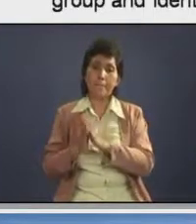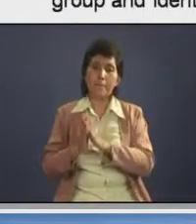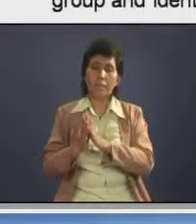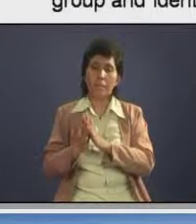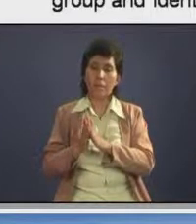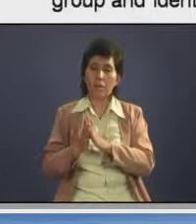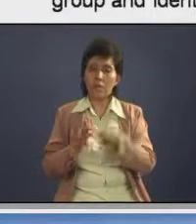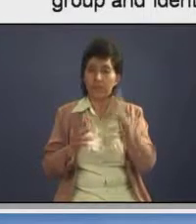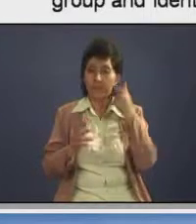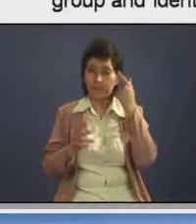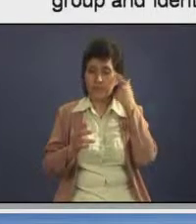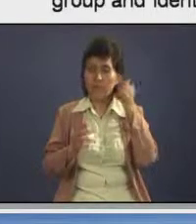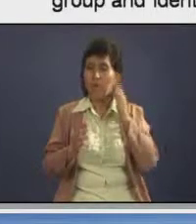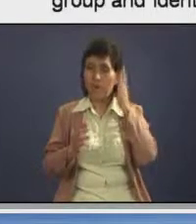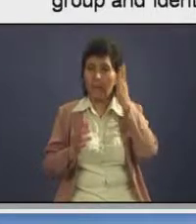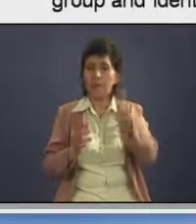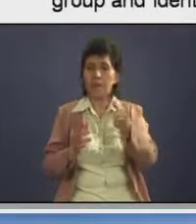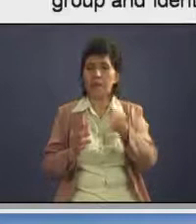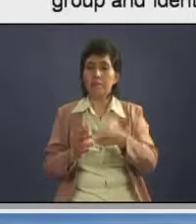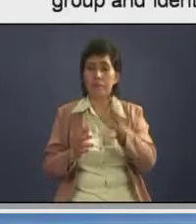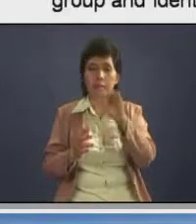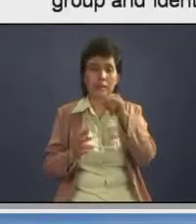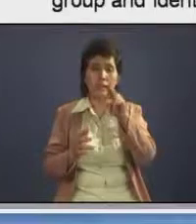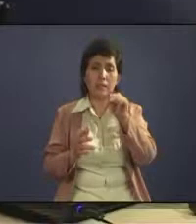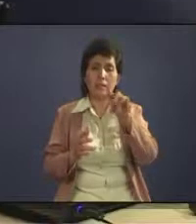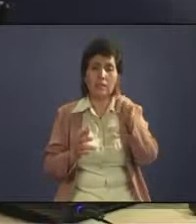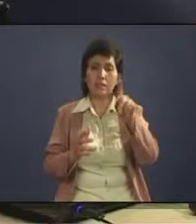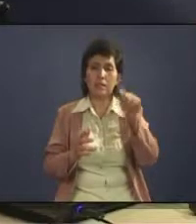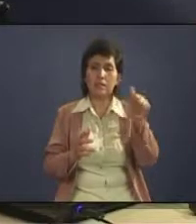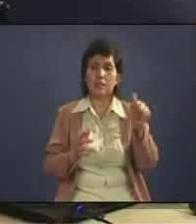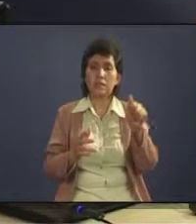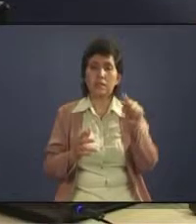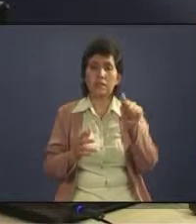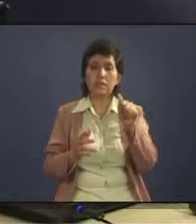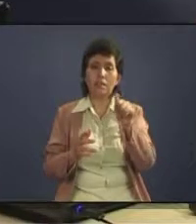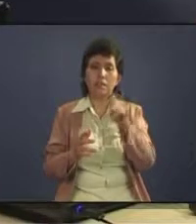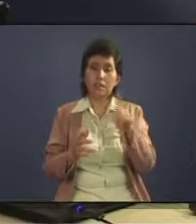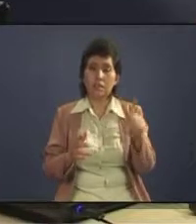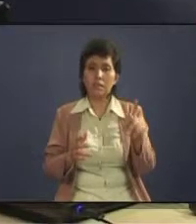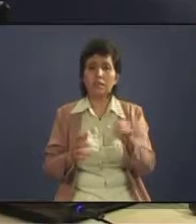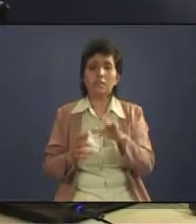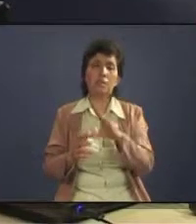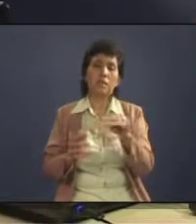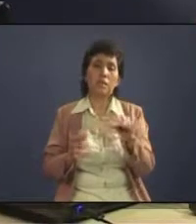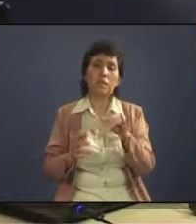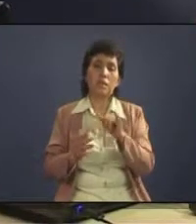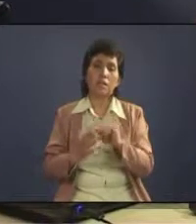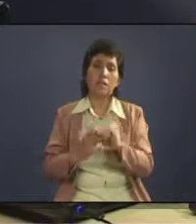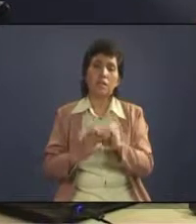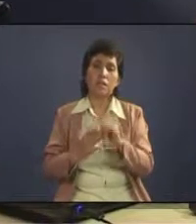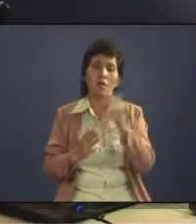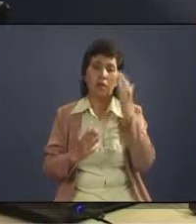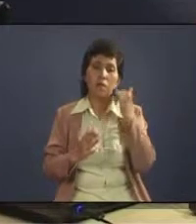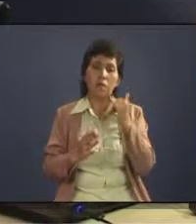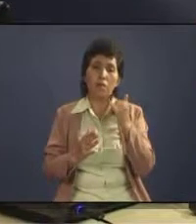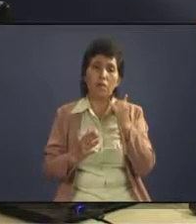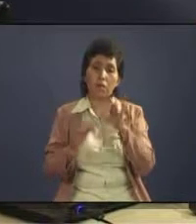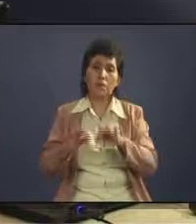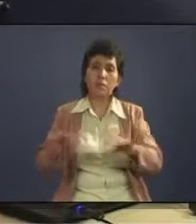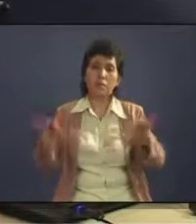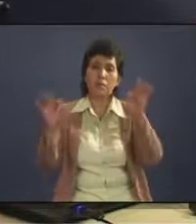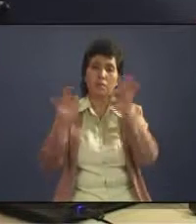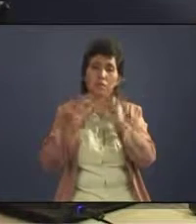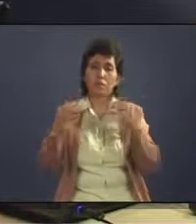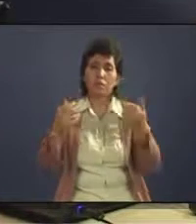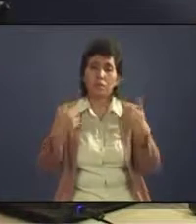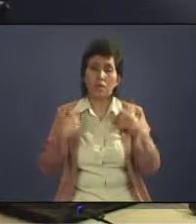behave accordingly to the norms of the social group, okay? That's why it is important to have a good